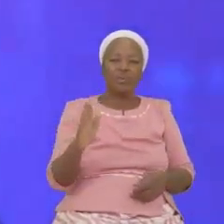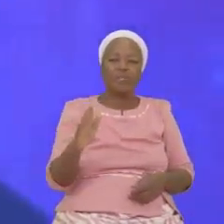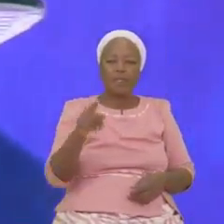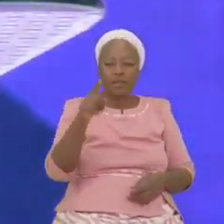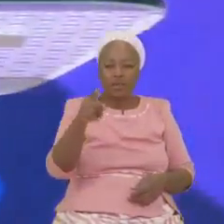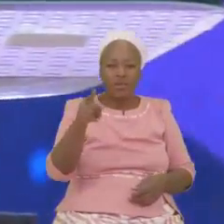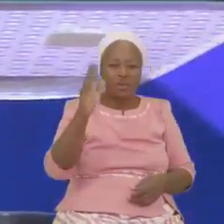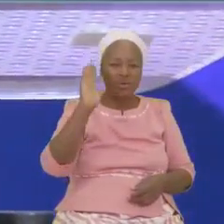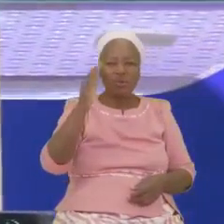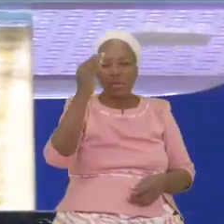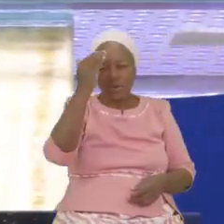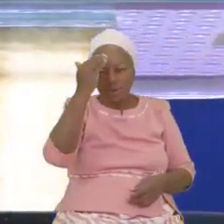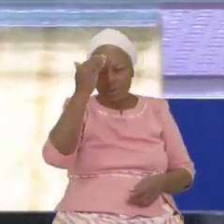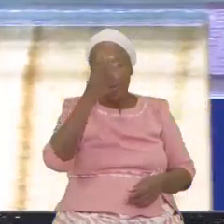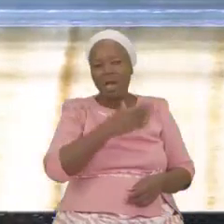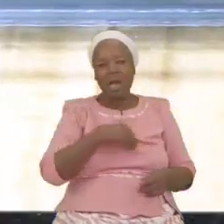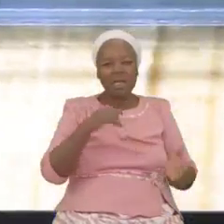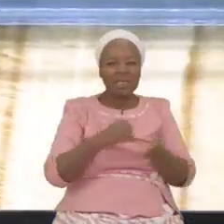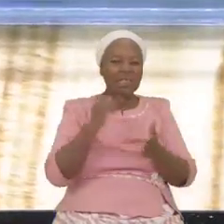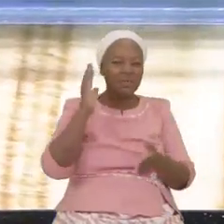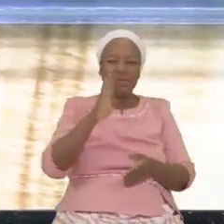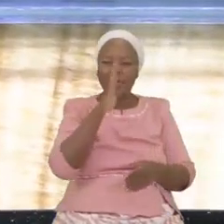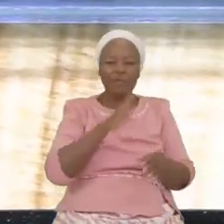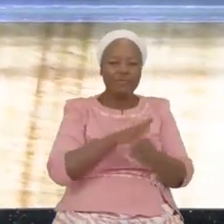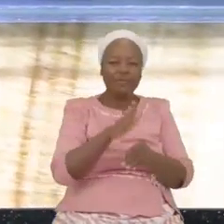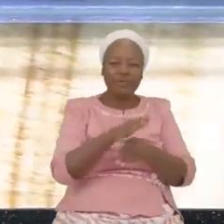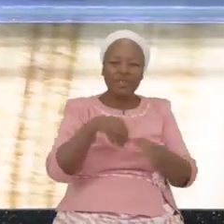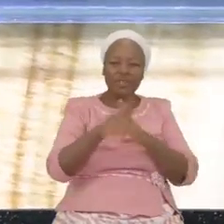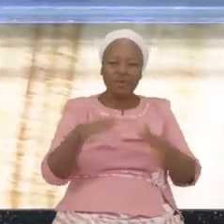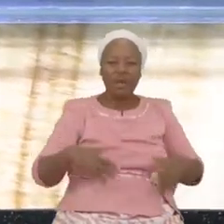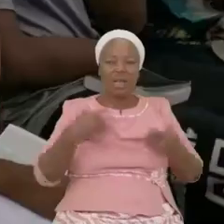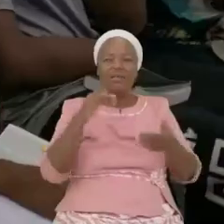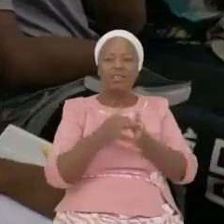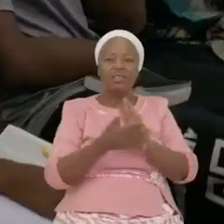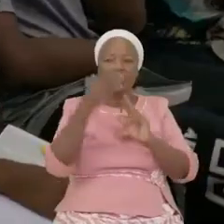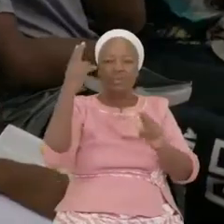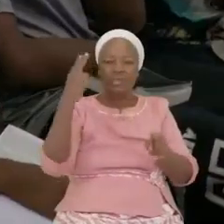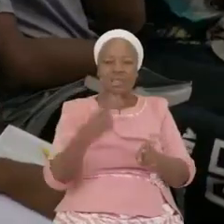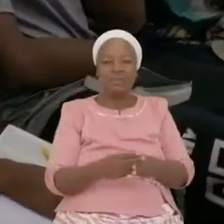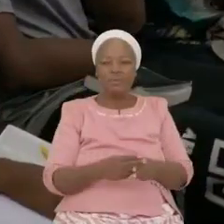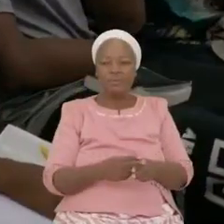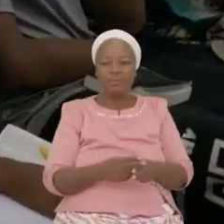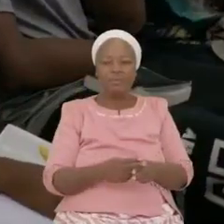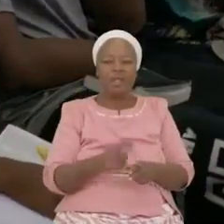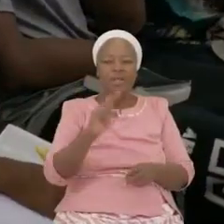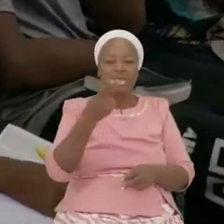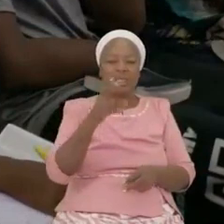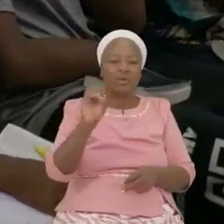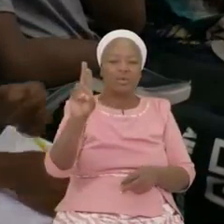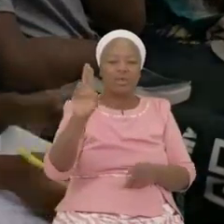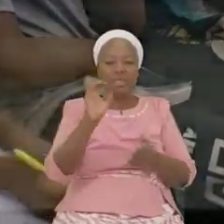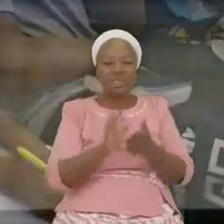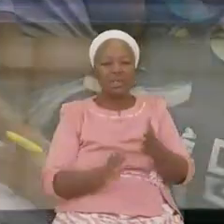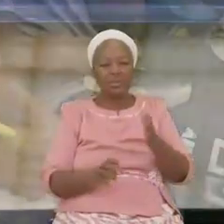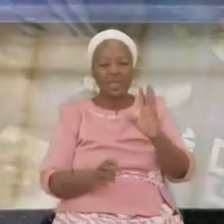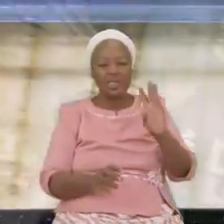will know, and it will be fulfilled in your life in Jesus' name. In 2 Corinthians chapter